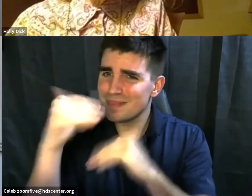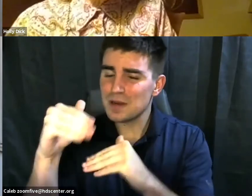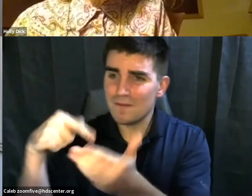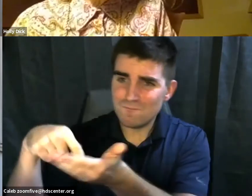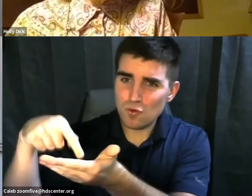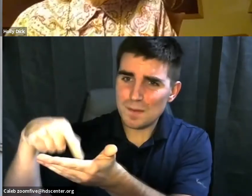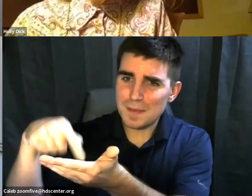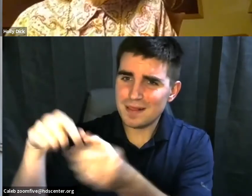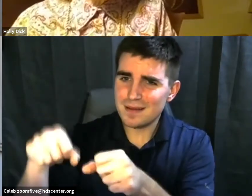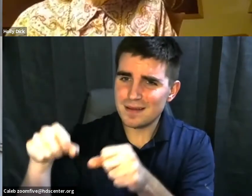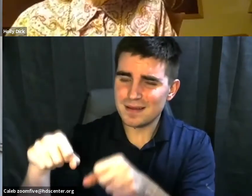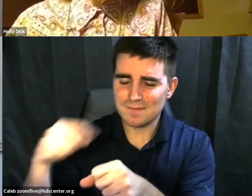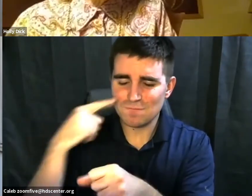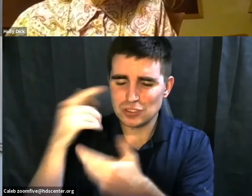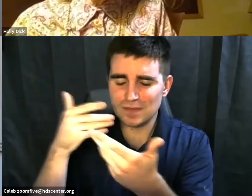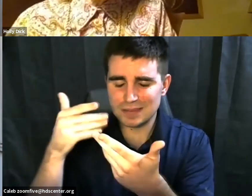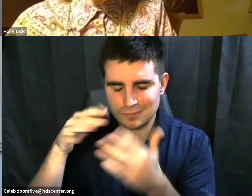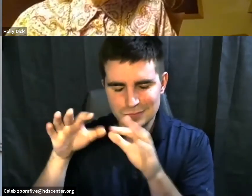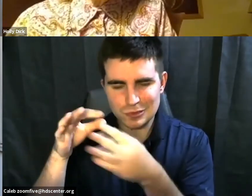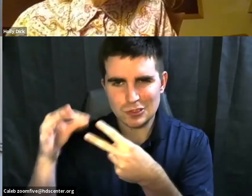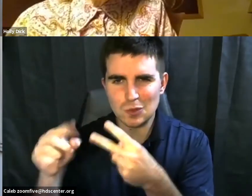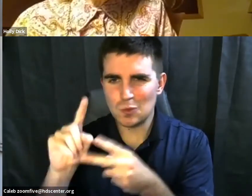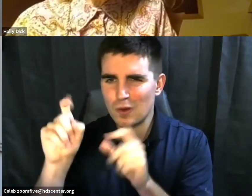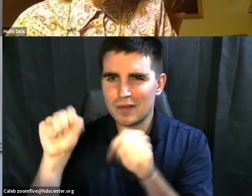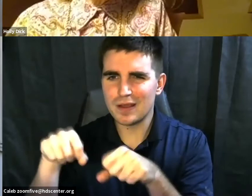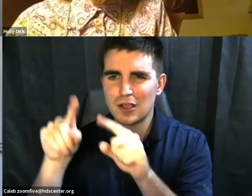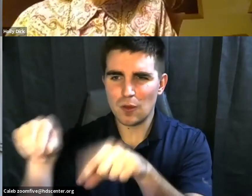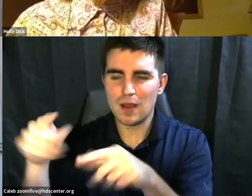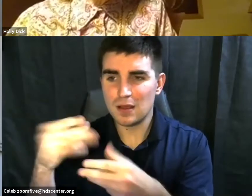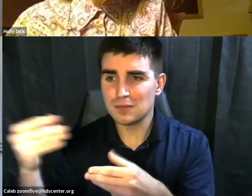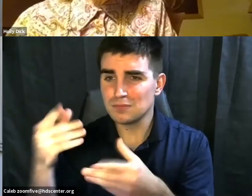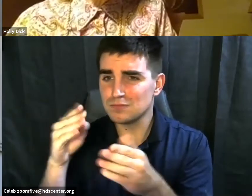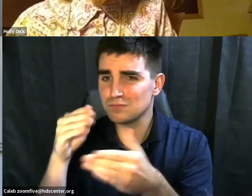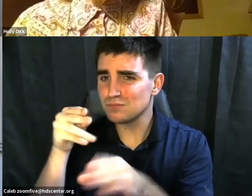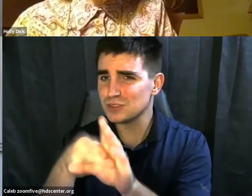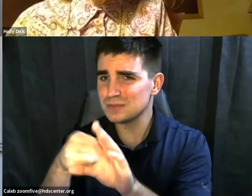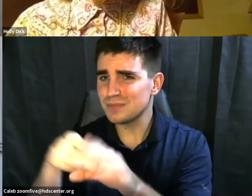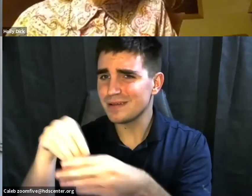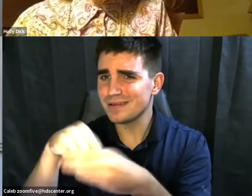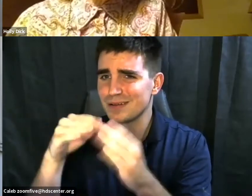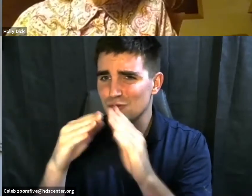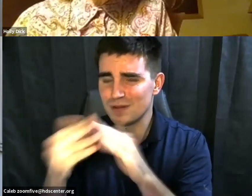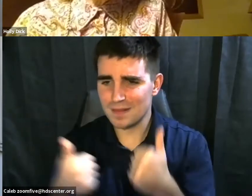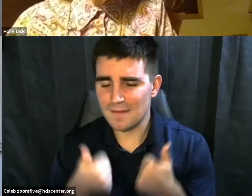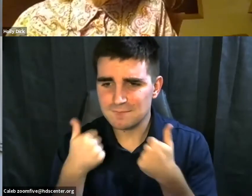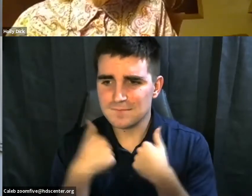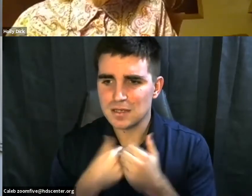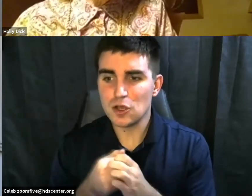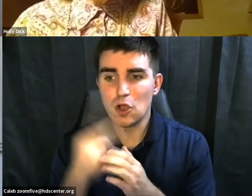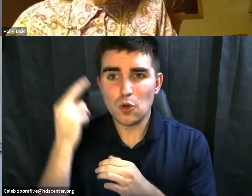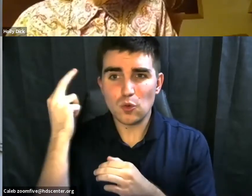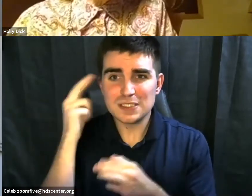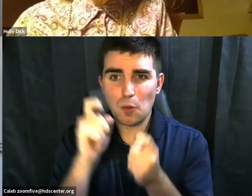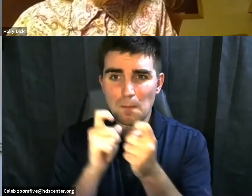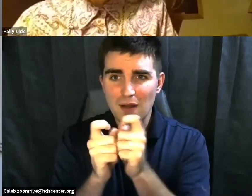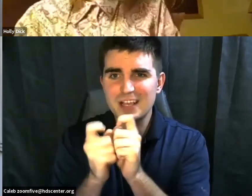the choices of where they could go and participate in community life. The whole notion of reasonable modification was baked